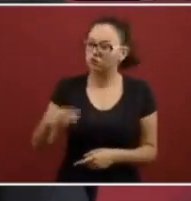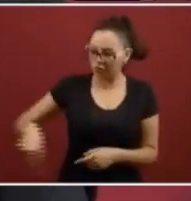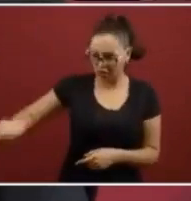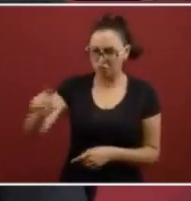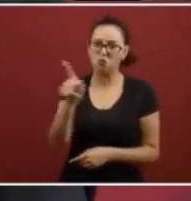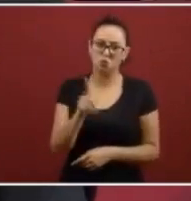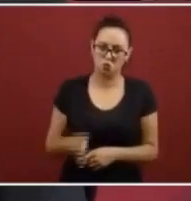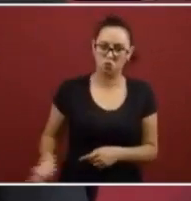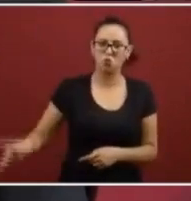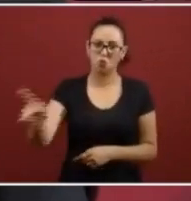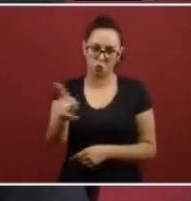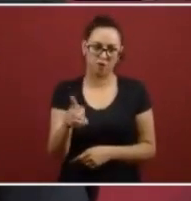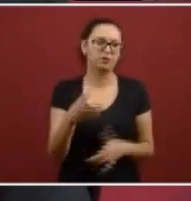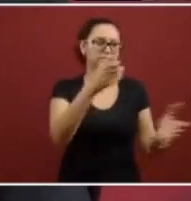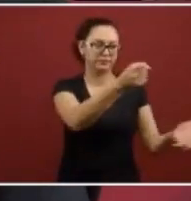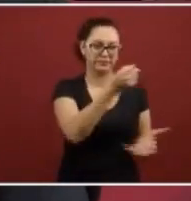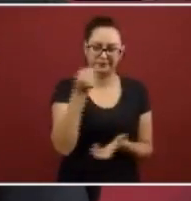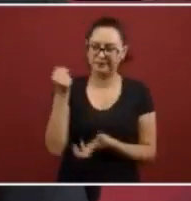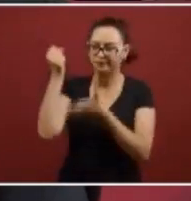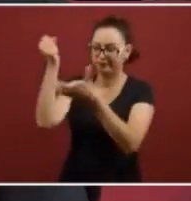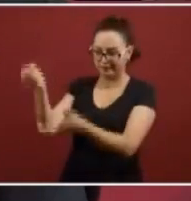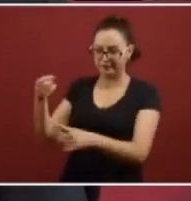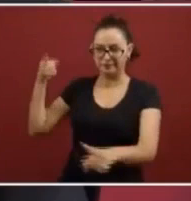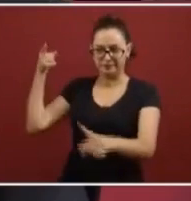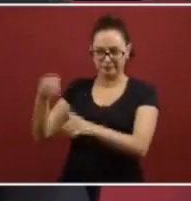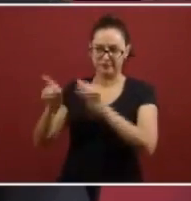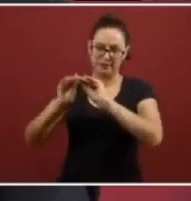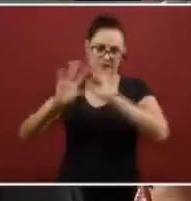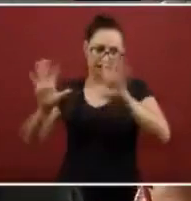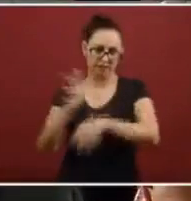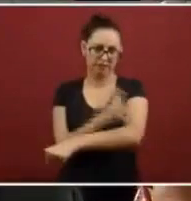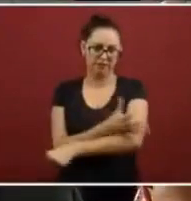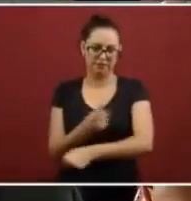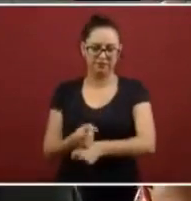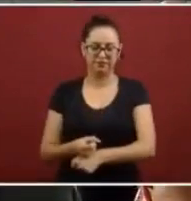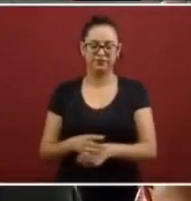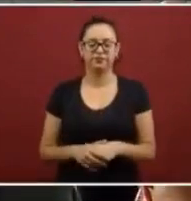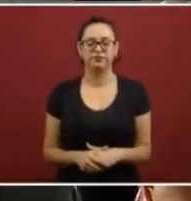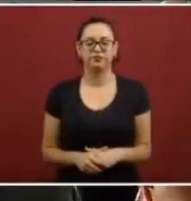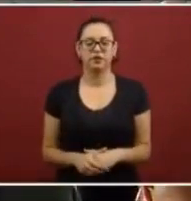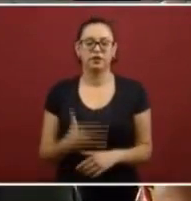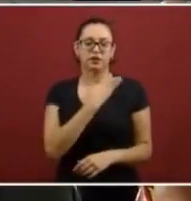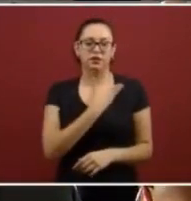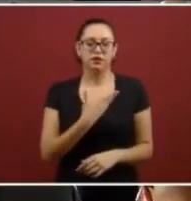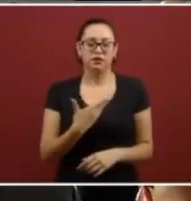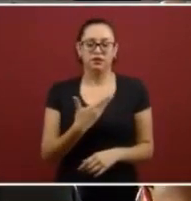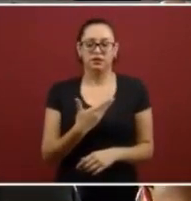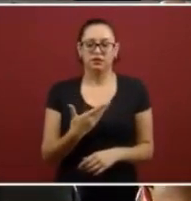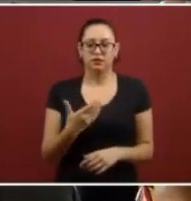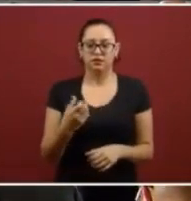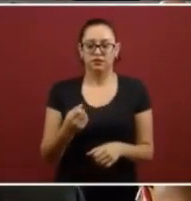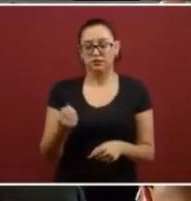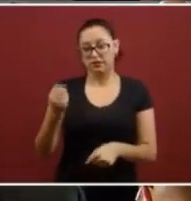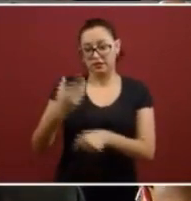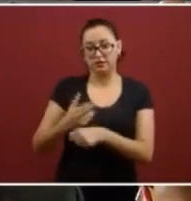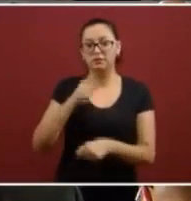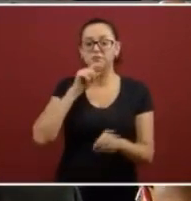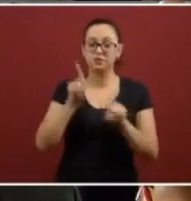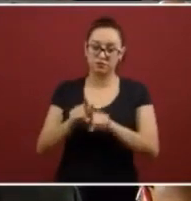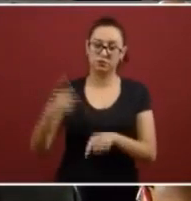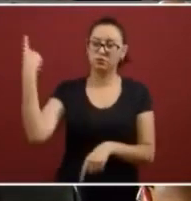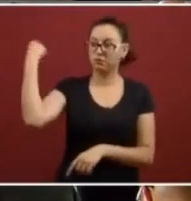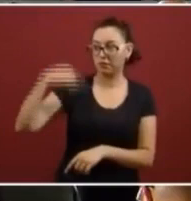expedita, clara, in an transparente expedited y con way un destino manifiesto. with a Esa ha sido la instrucción del señor manifested secretario, destiny. una instrucción muy